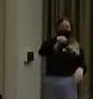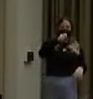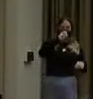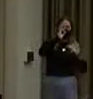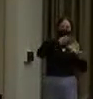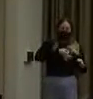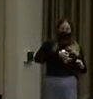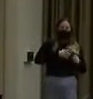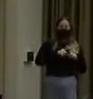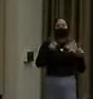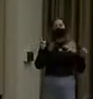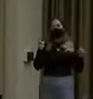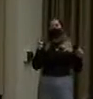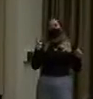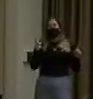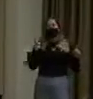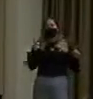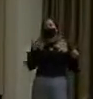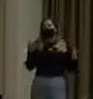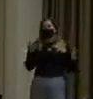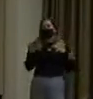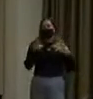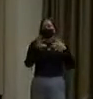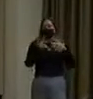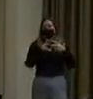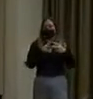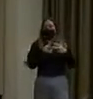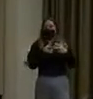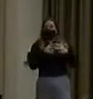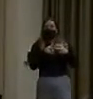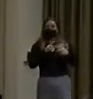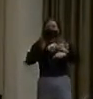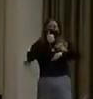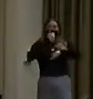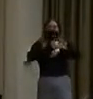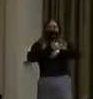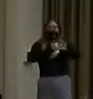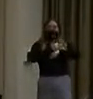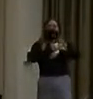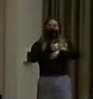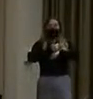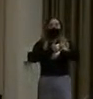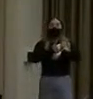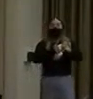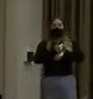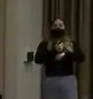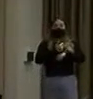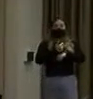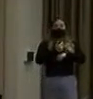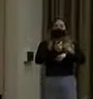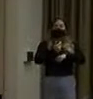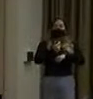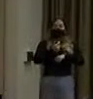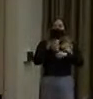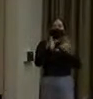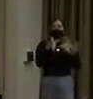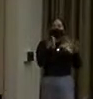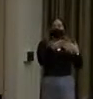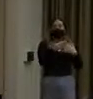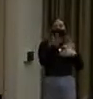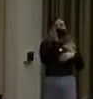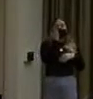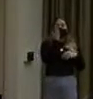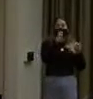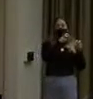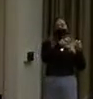we have to either set up our inpatient facilities in a way that we can swing beds from